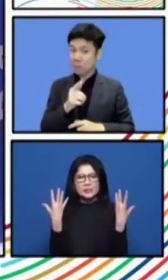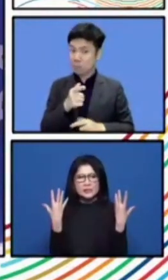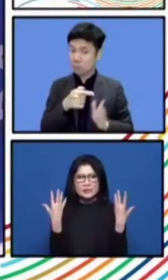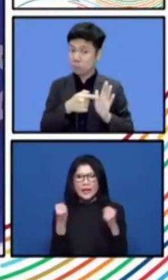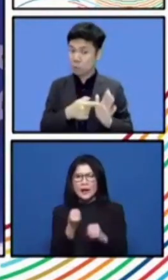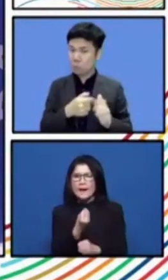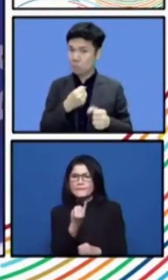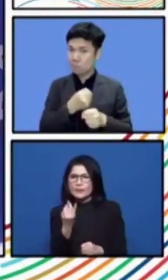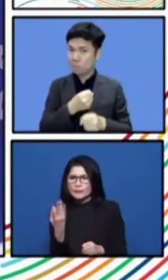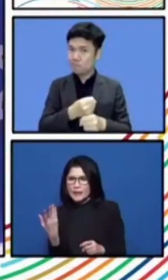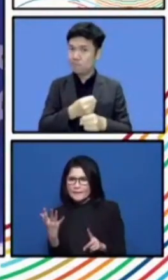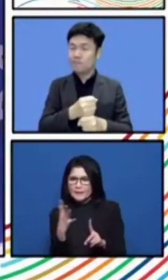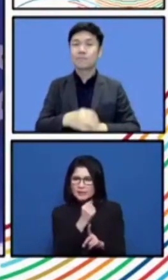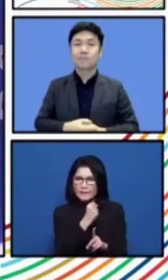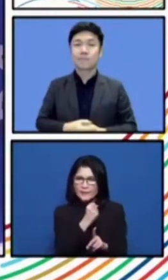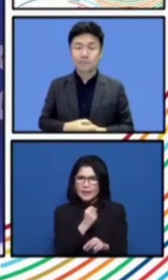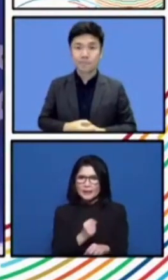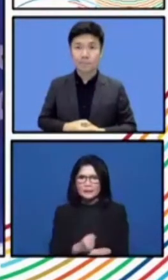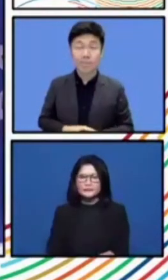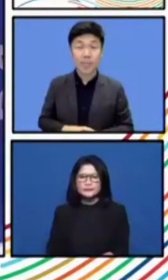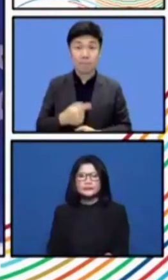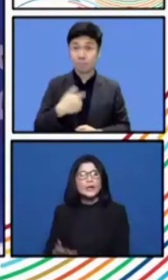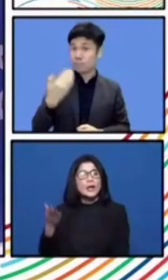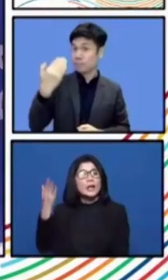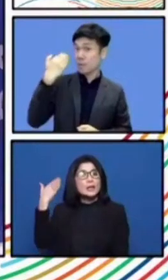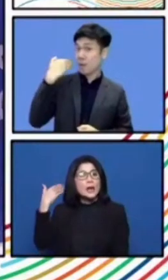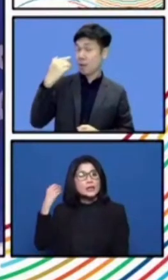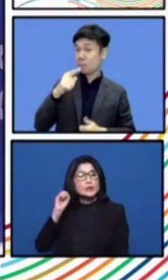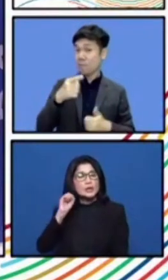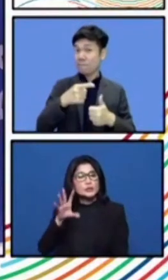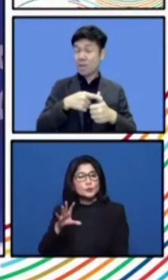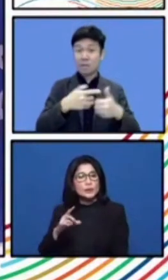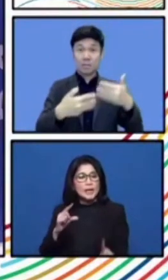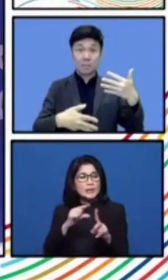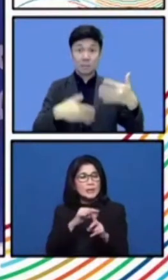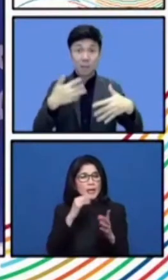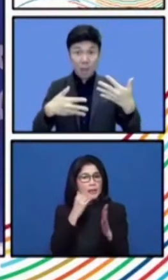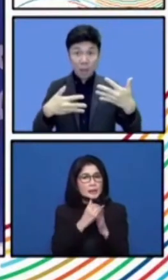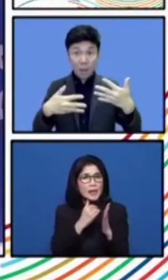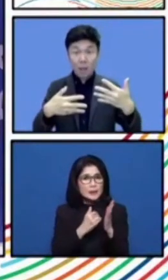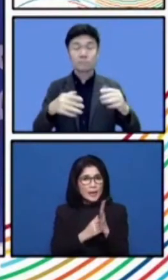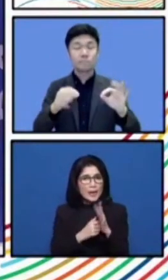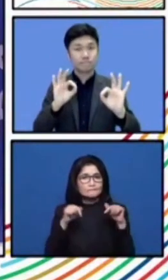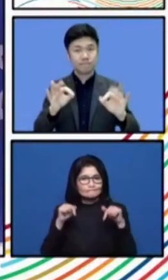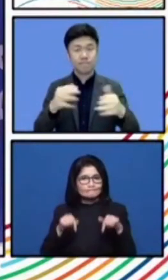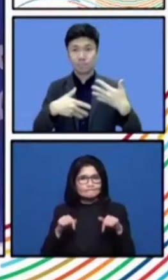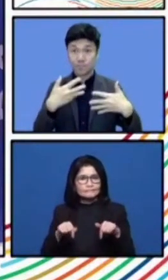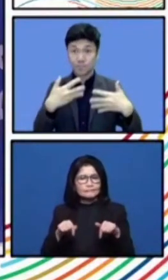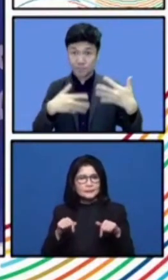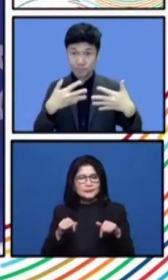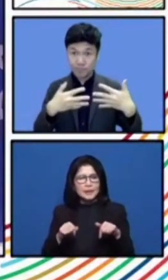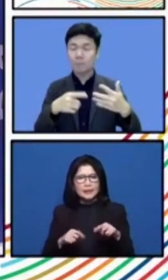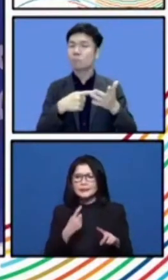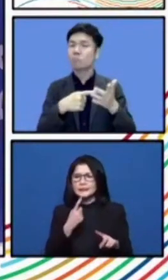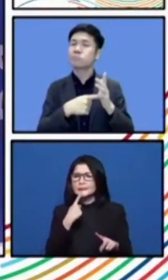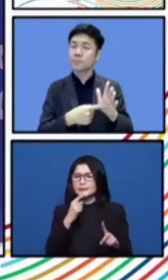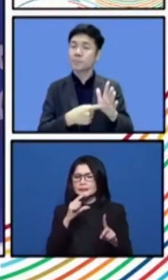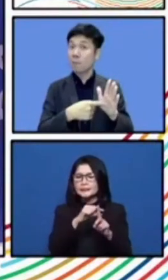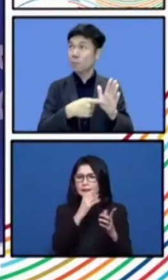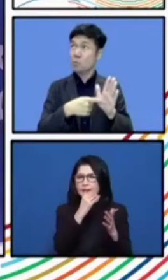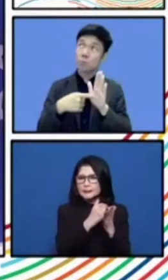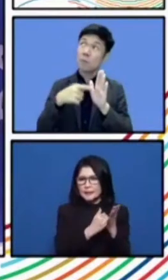um one I already mentioned earlier on on the data on what we are currently doing on data and trying to work with the government around data gaps